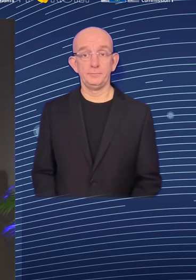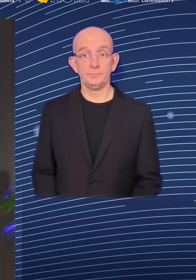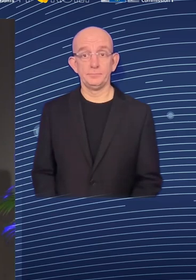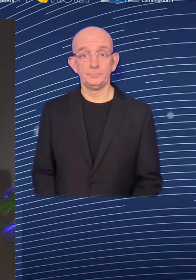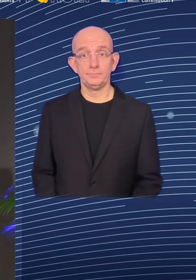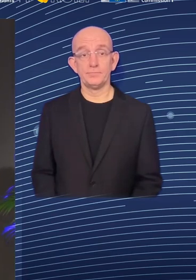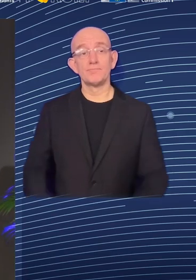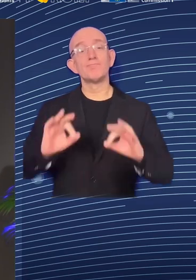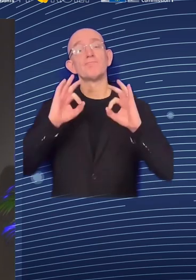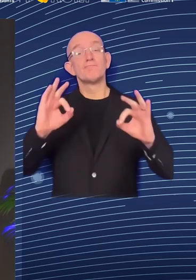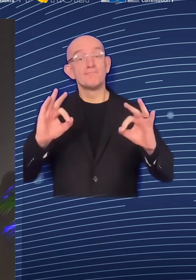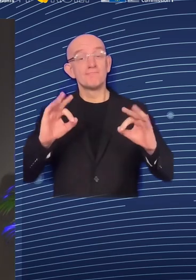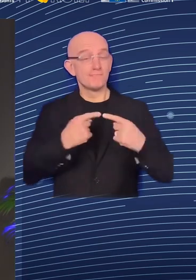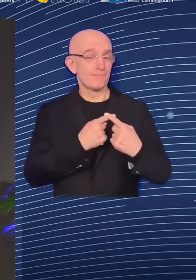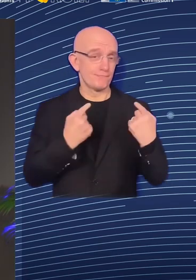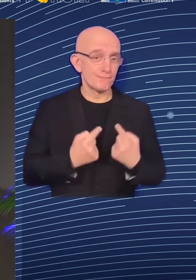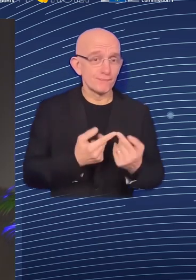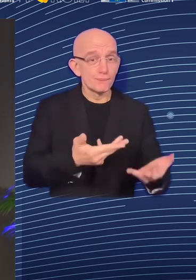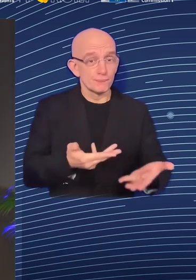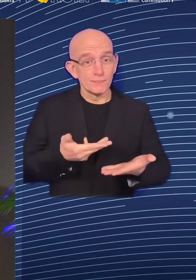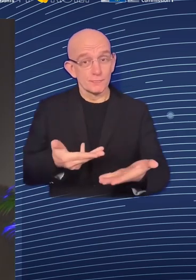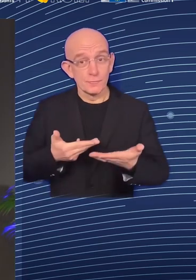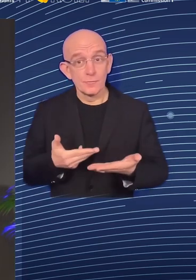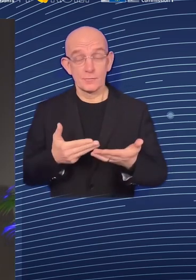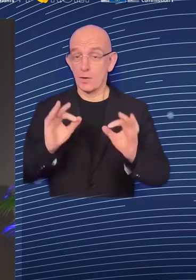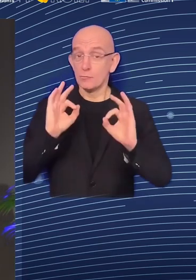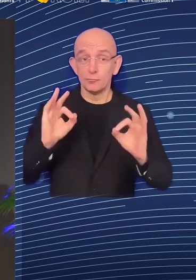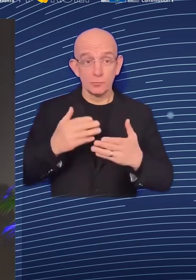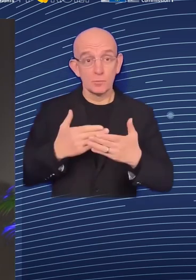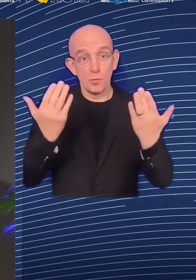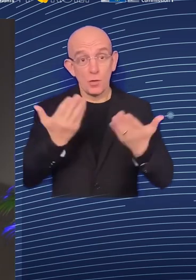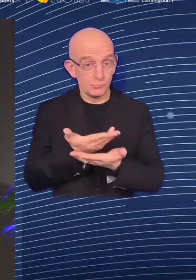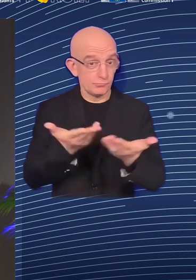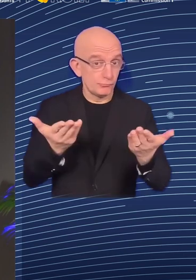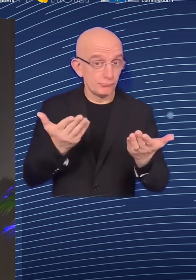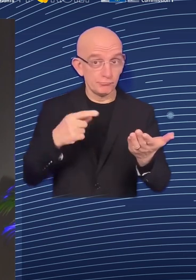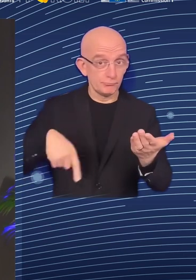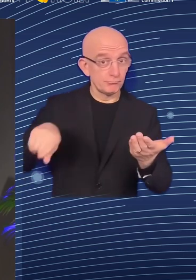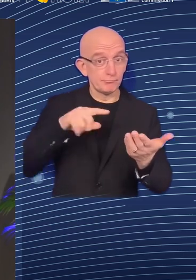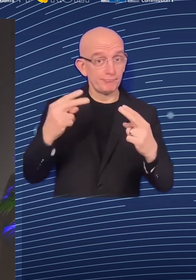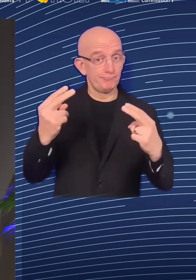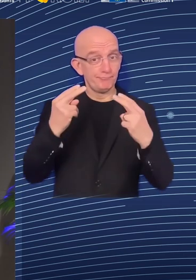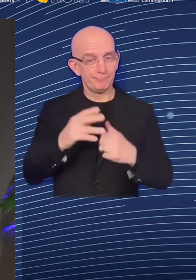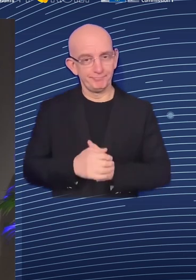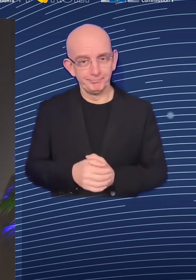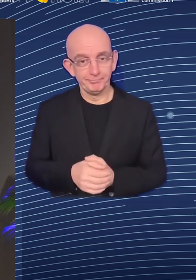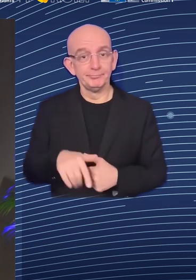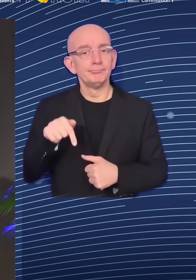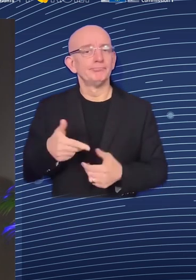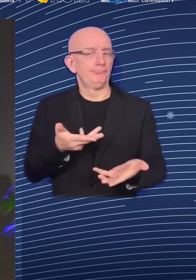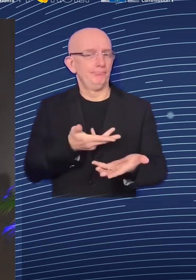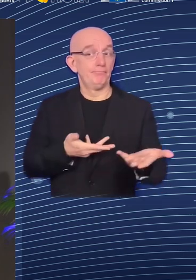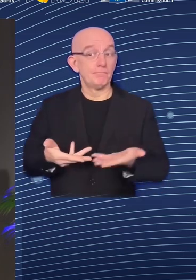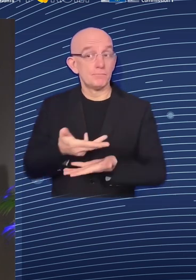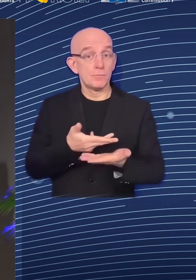Well, good morning, everyone, and welcome to our workshop today. We're talking about digital skills as it is the European Year of